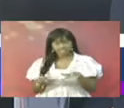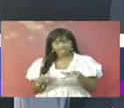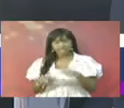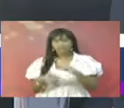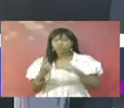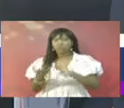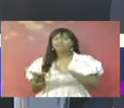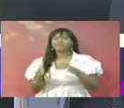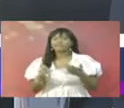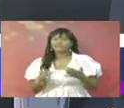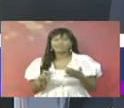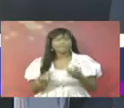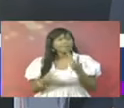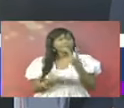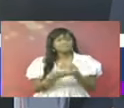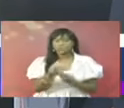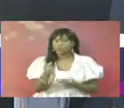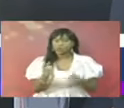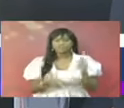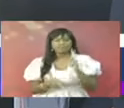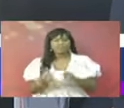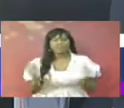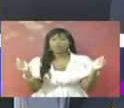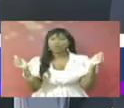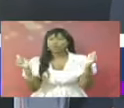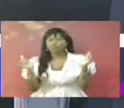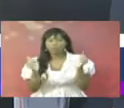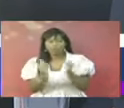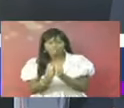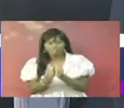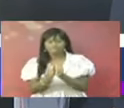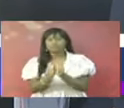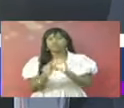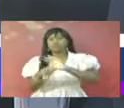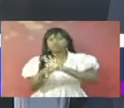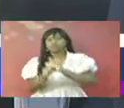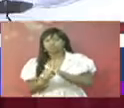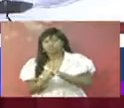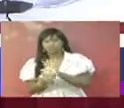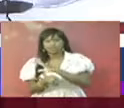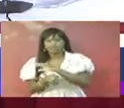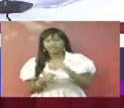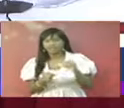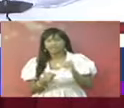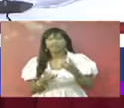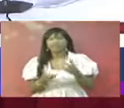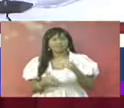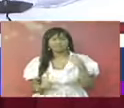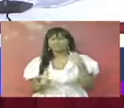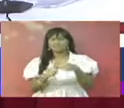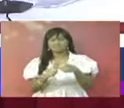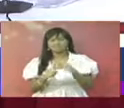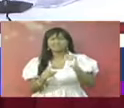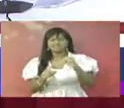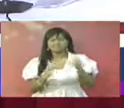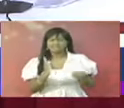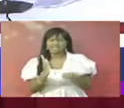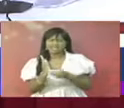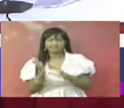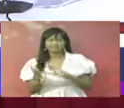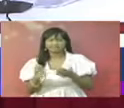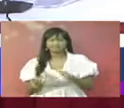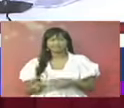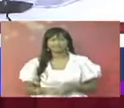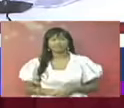So that will include both people with and from, to answer your question. Thank you, everyone. We have come to the end